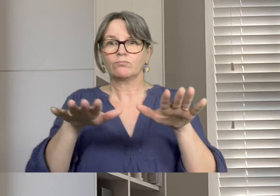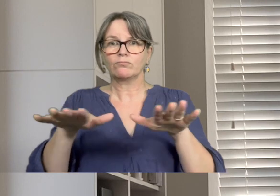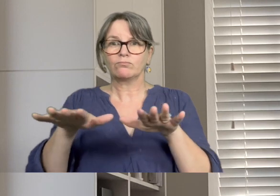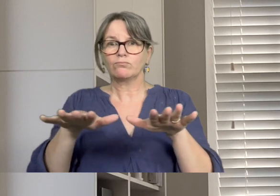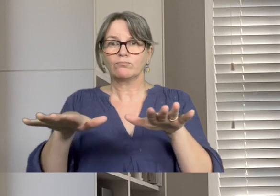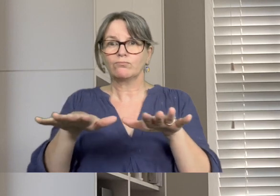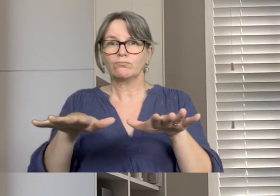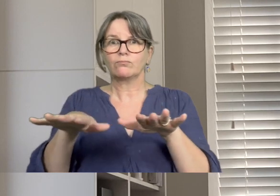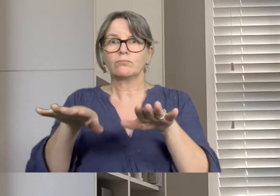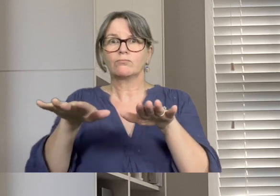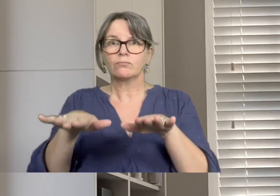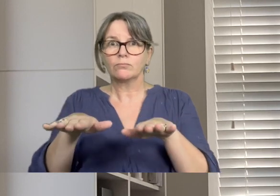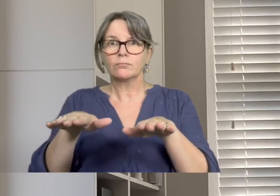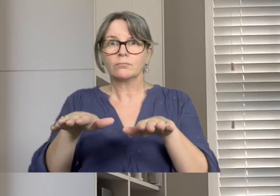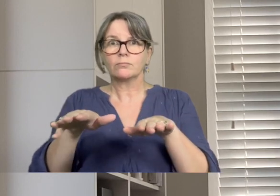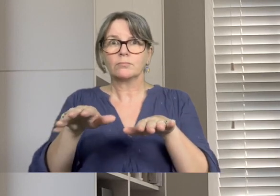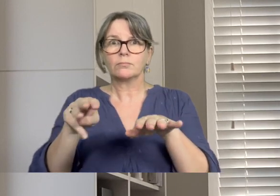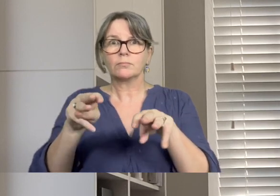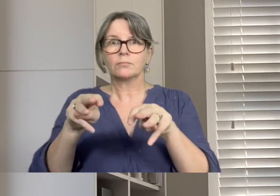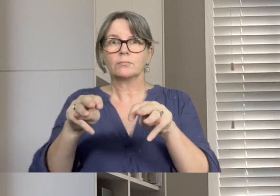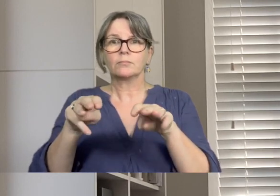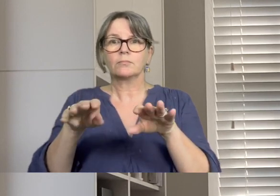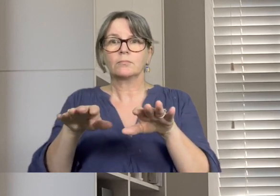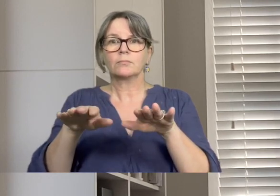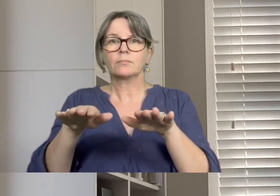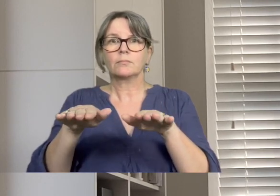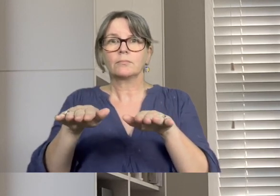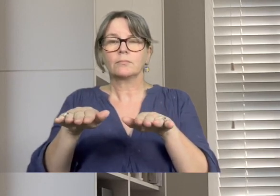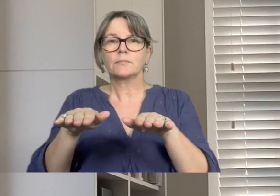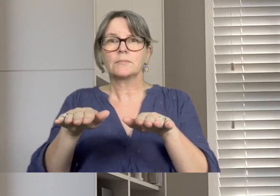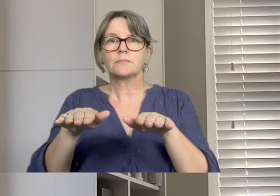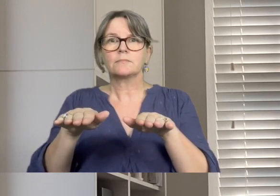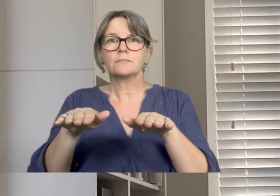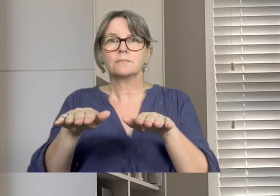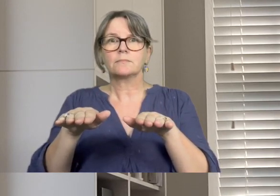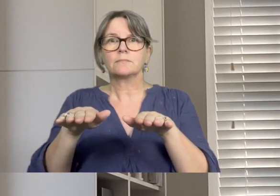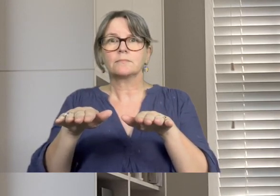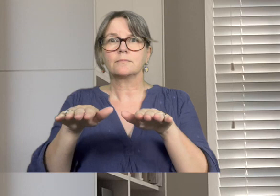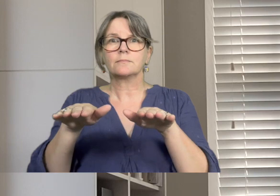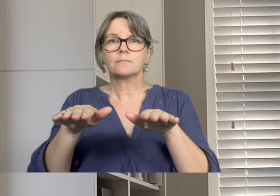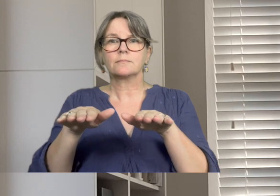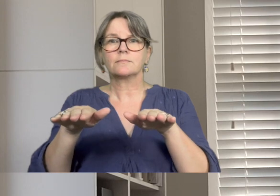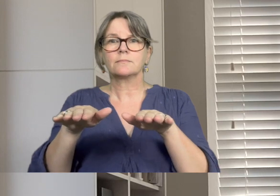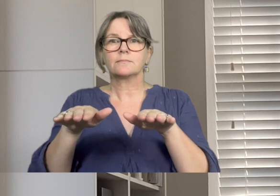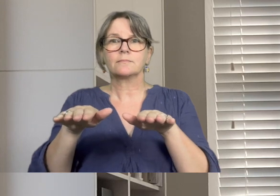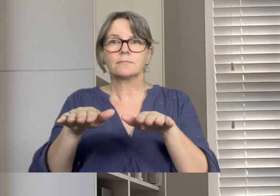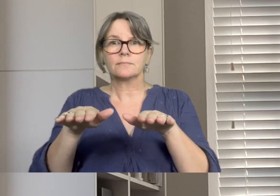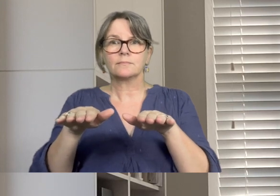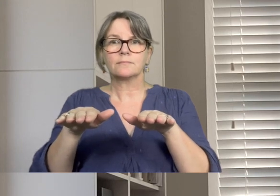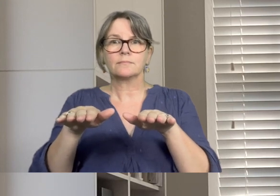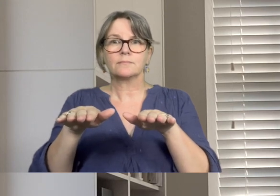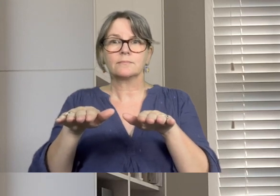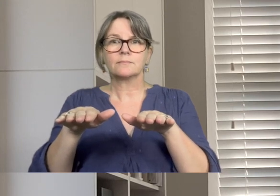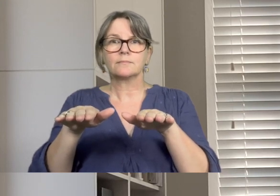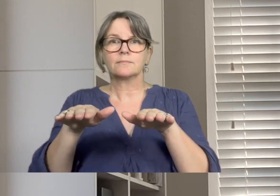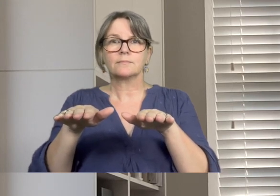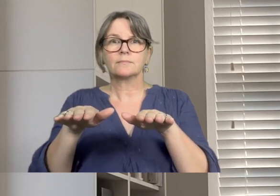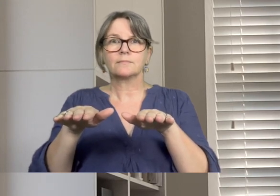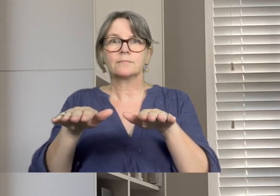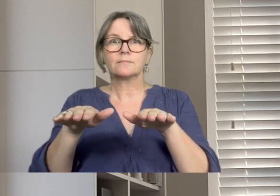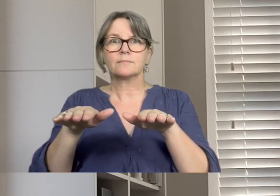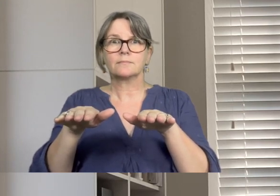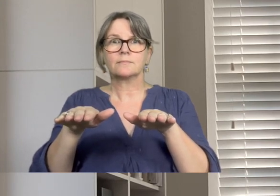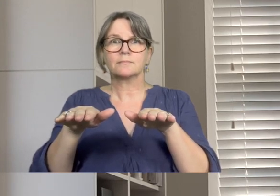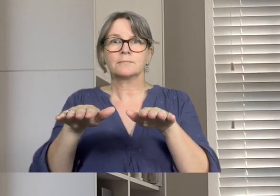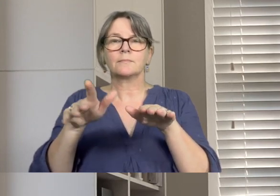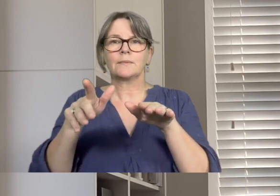in this lovely centered neutral space. Now we're going to tip it though. So we're going to take a little breath in. As we breathe out, we're going to